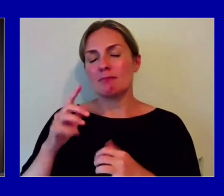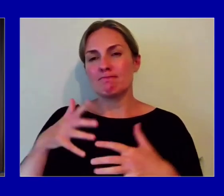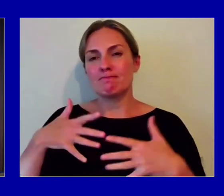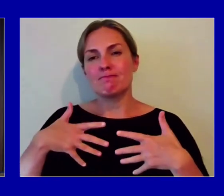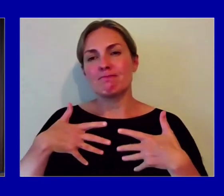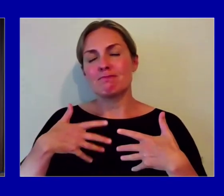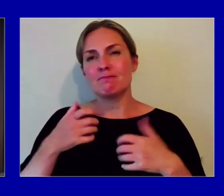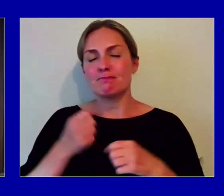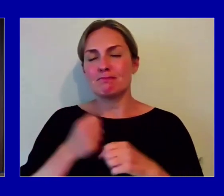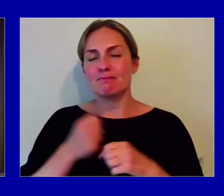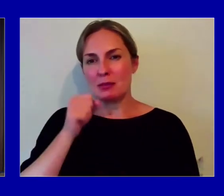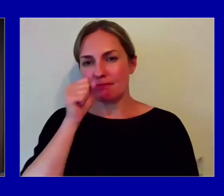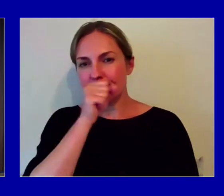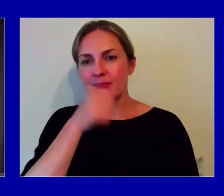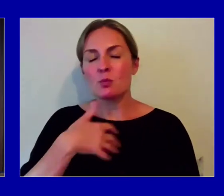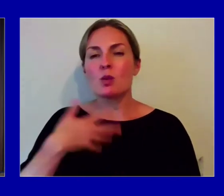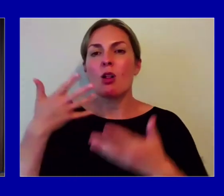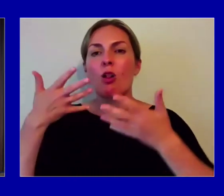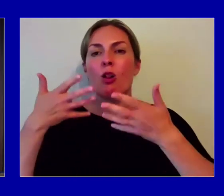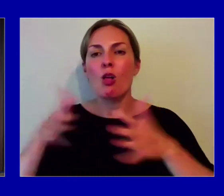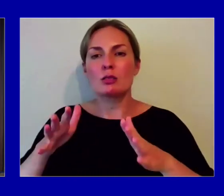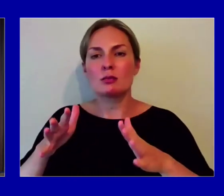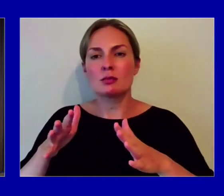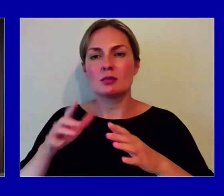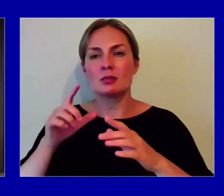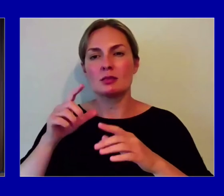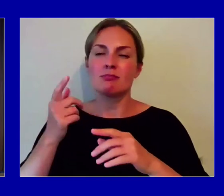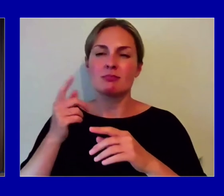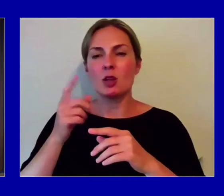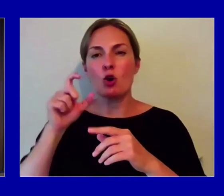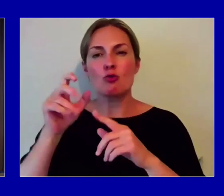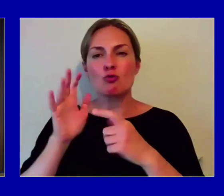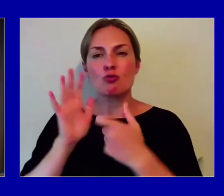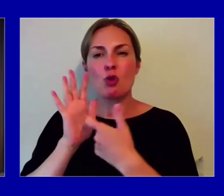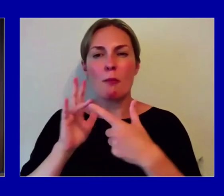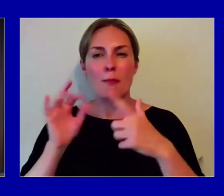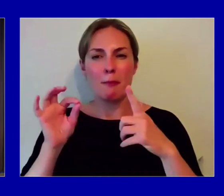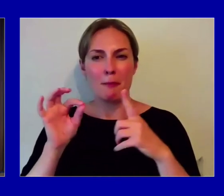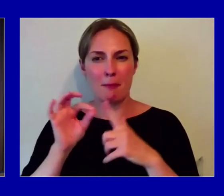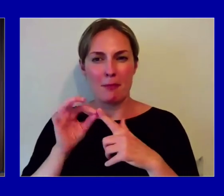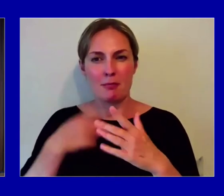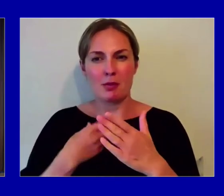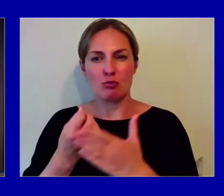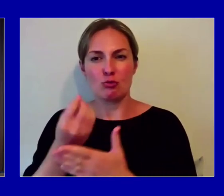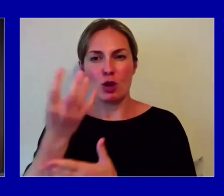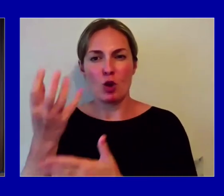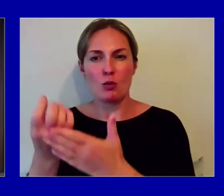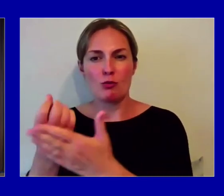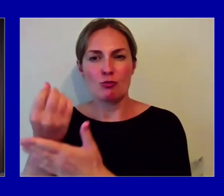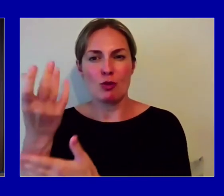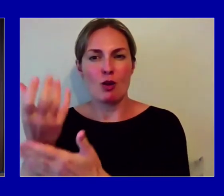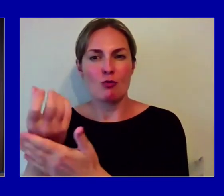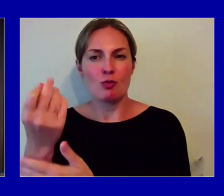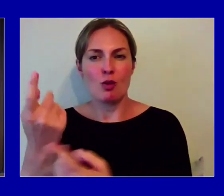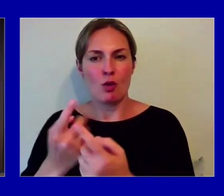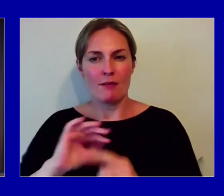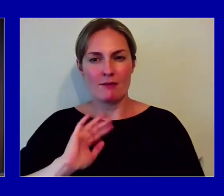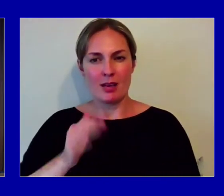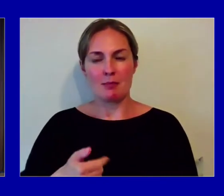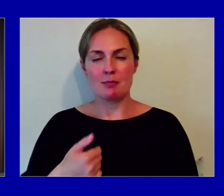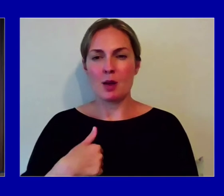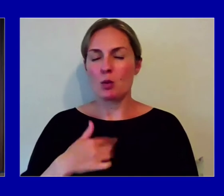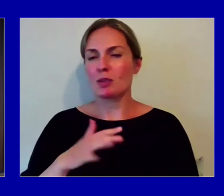And I, I was feeling sorry for the community, but mother earth showed me something